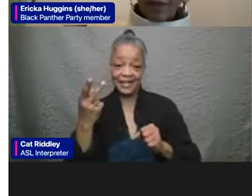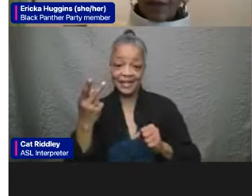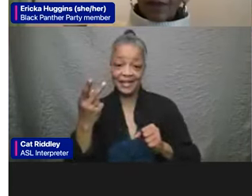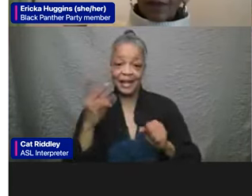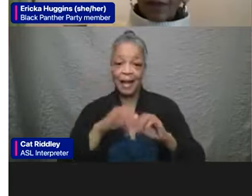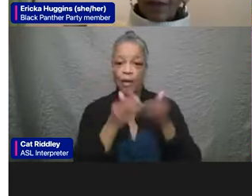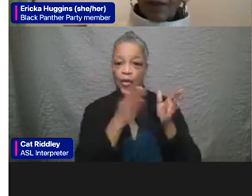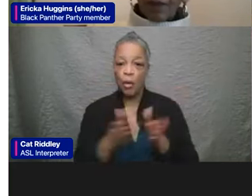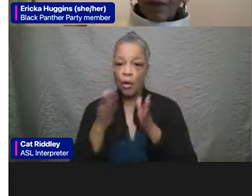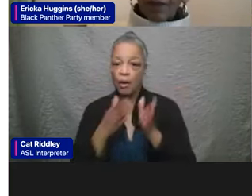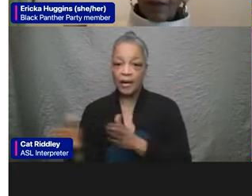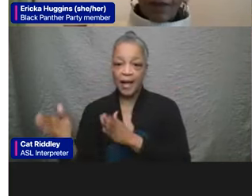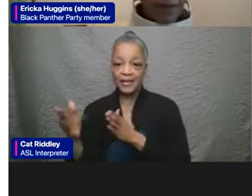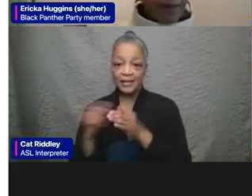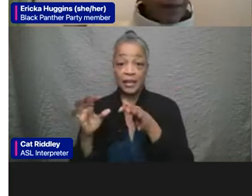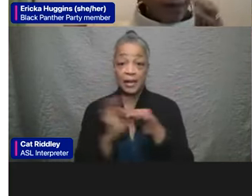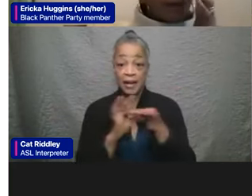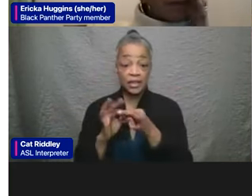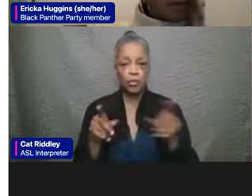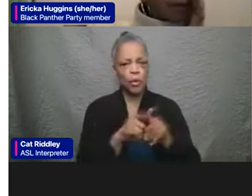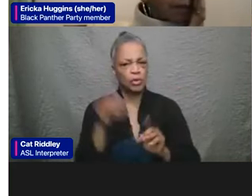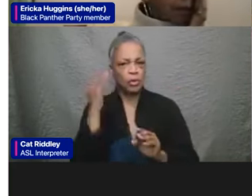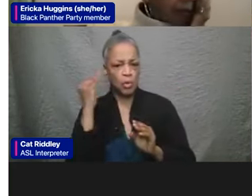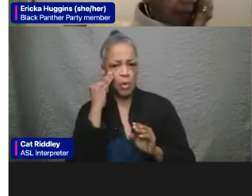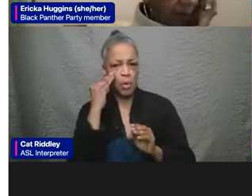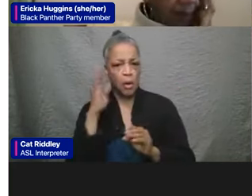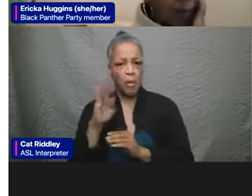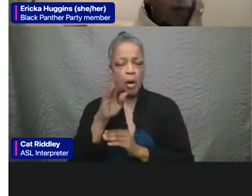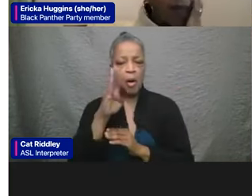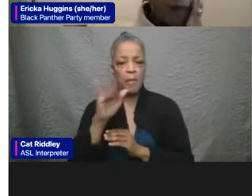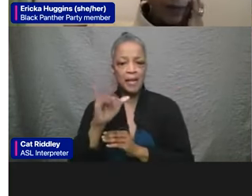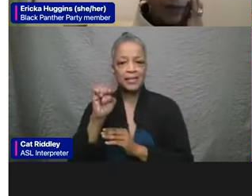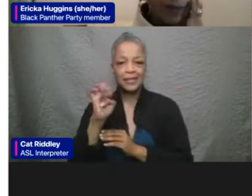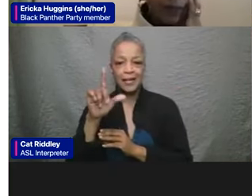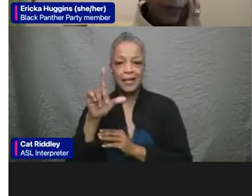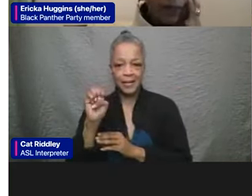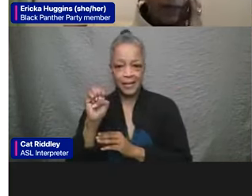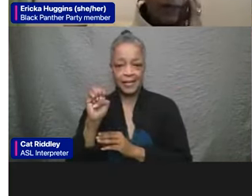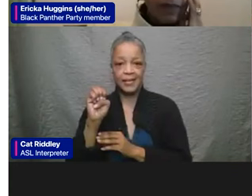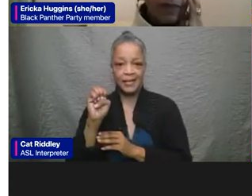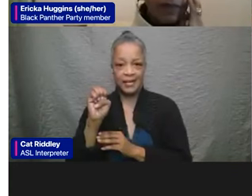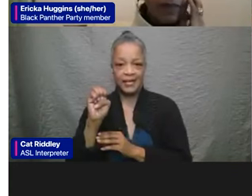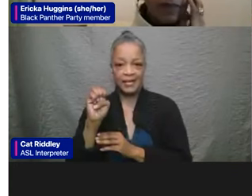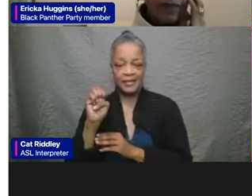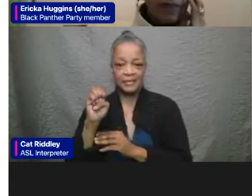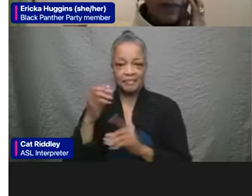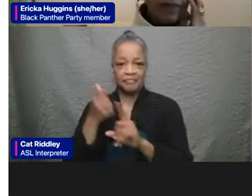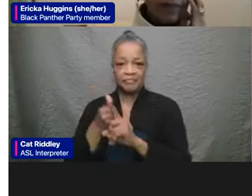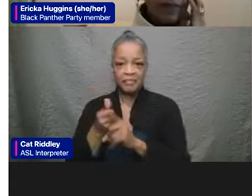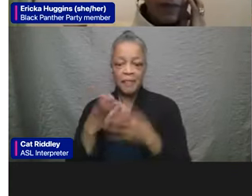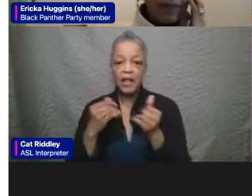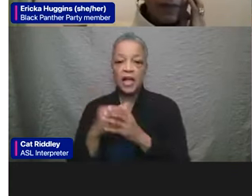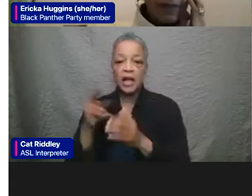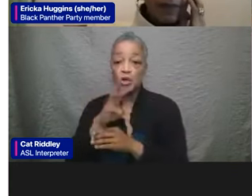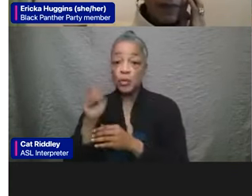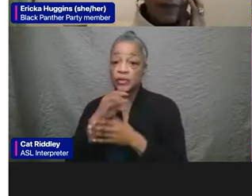organized that there was a connection. We also know that Bobby Seale himself, there's lots of newsreels with him